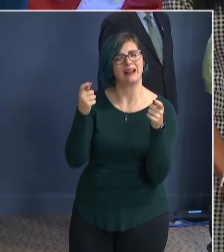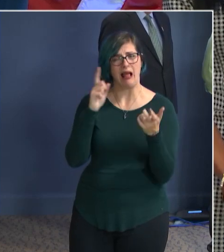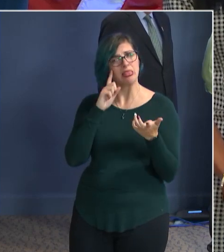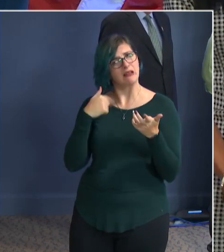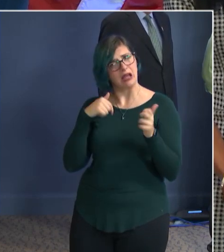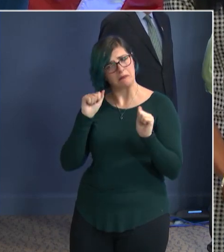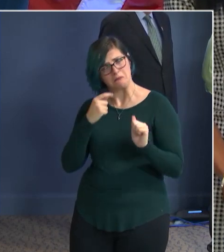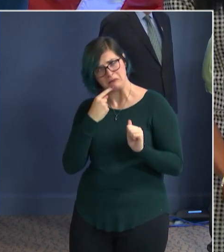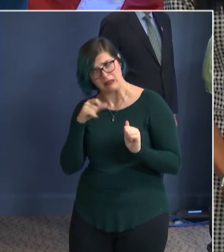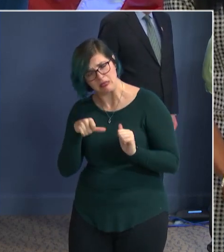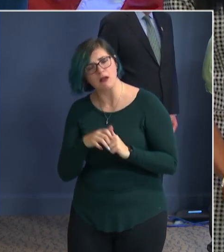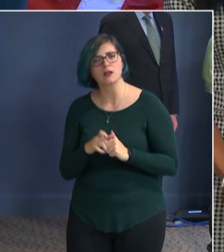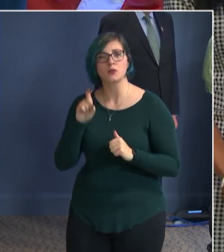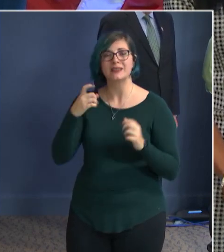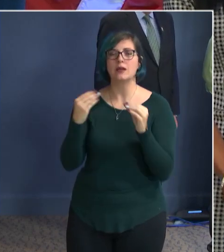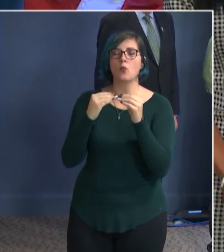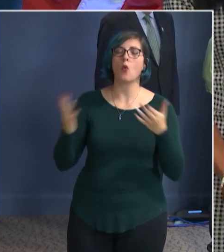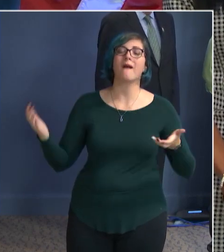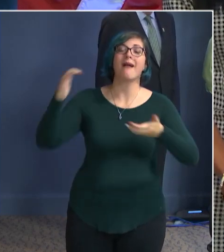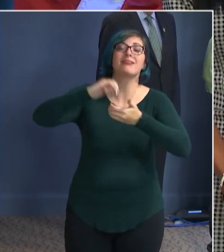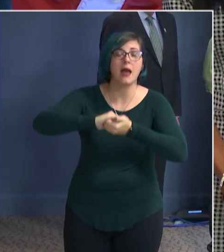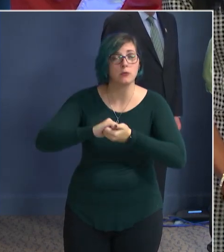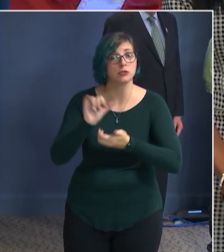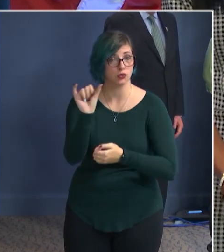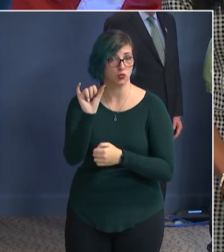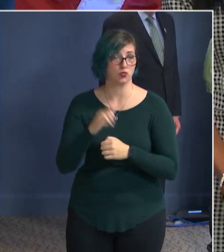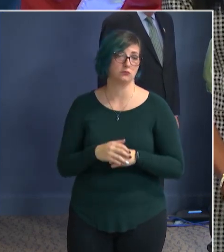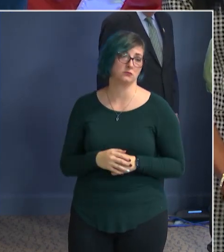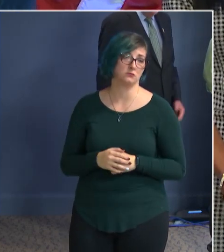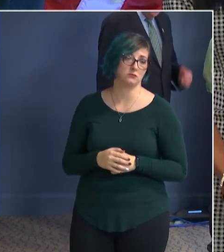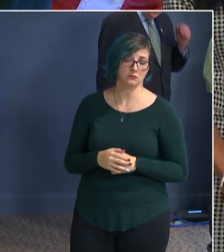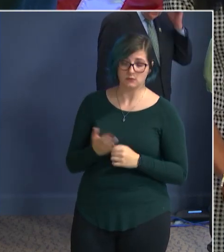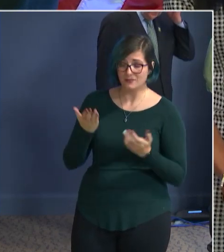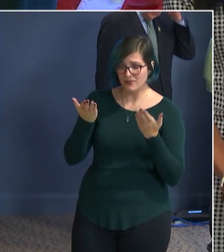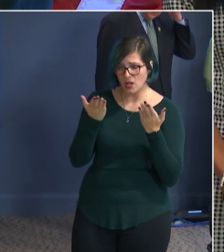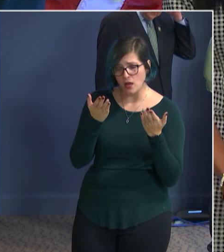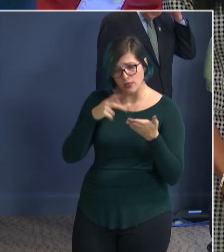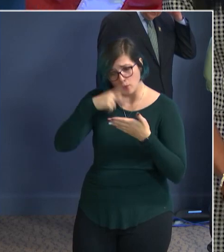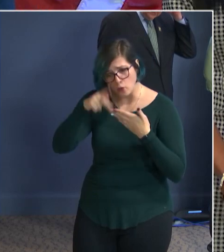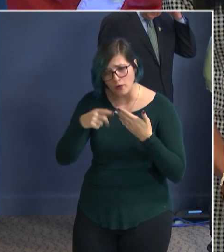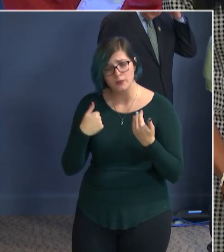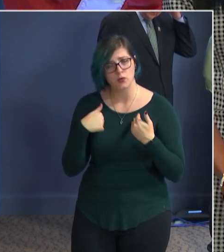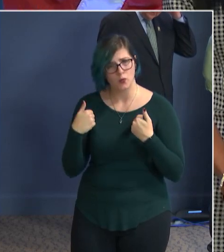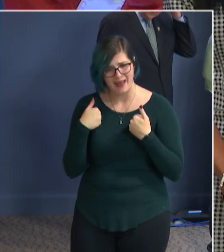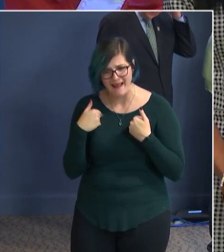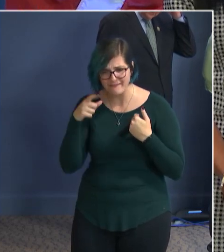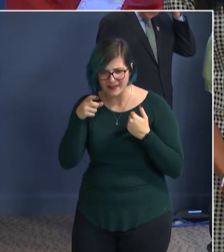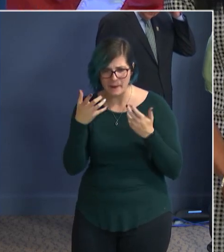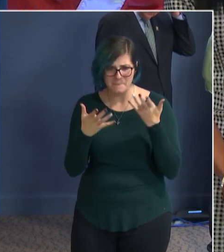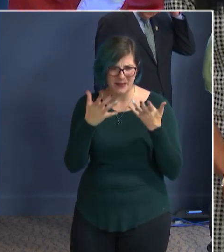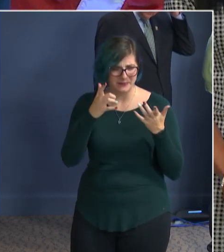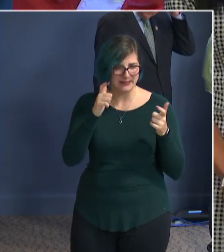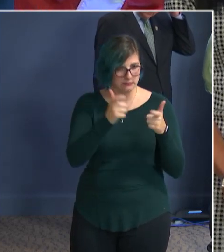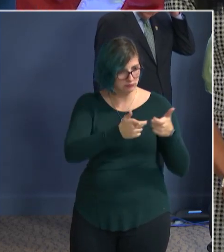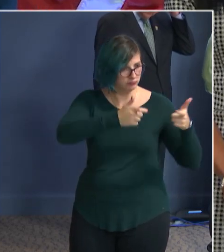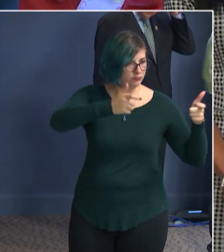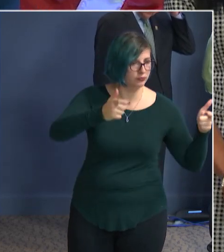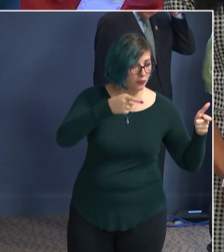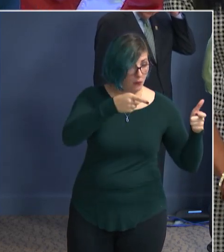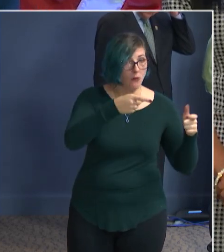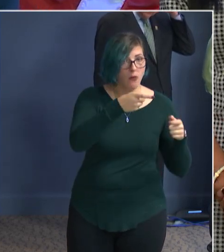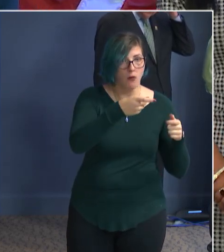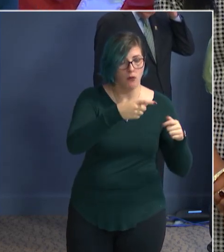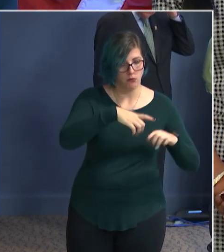and collaboration, and looking at our programs that have the types of outcomes that we want to see and scale down some that don't, and scale up